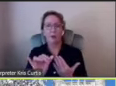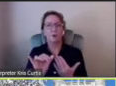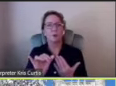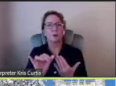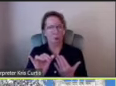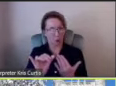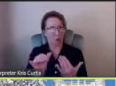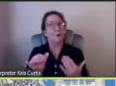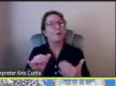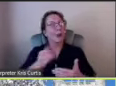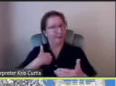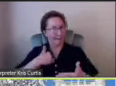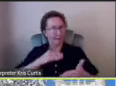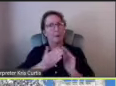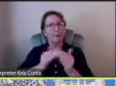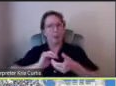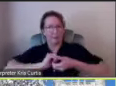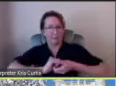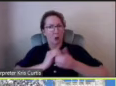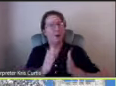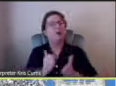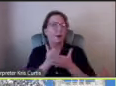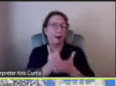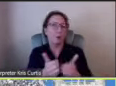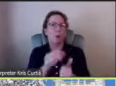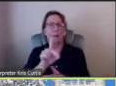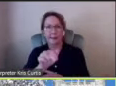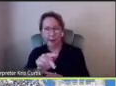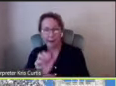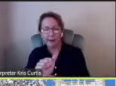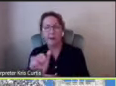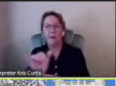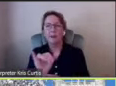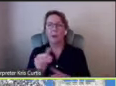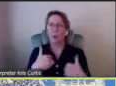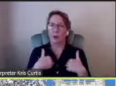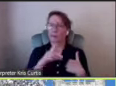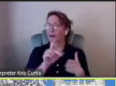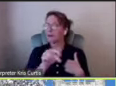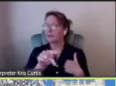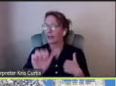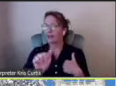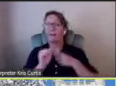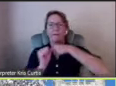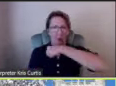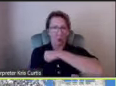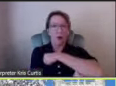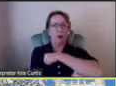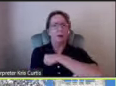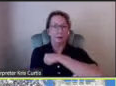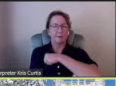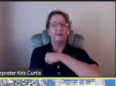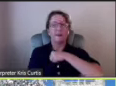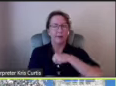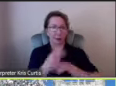who've helped us with data. And at the core, we have a data framework. We have an interdisciplinary data framework, which you see